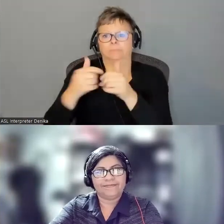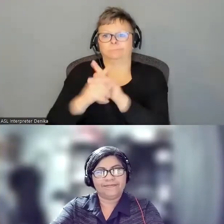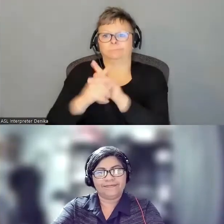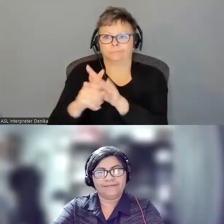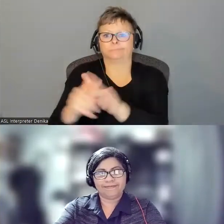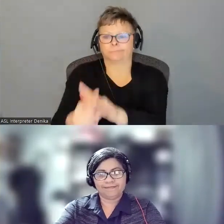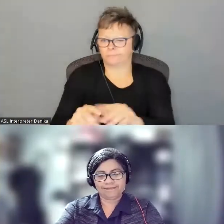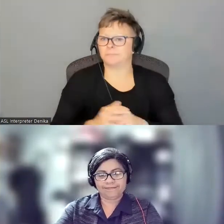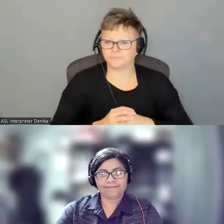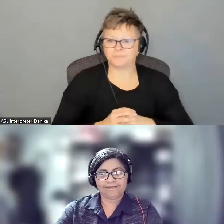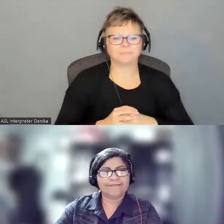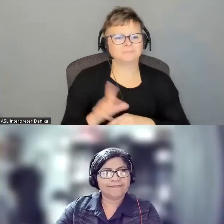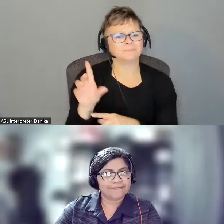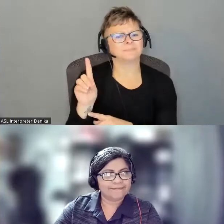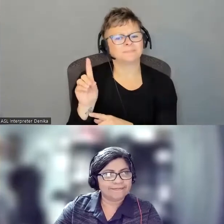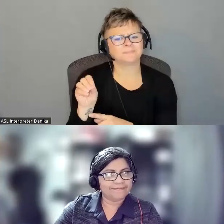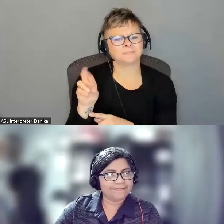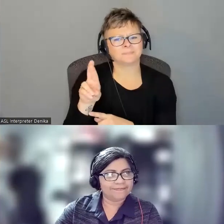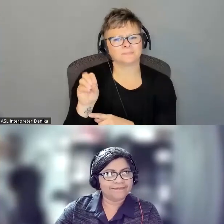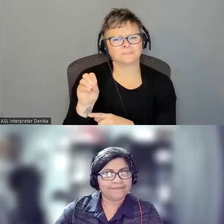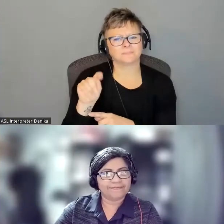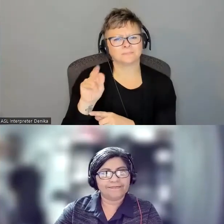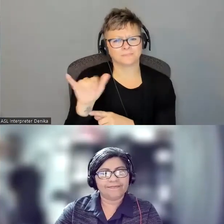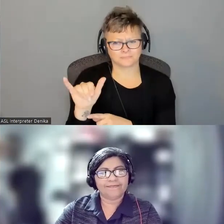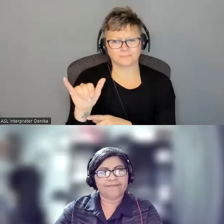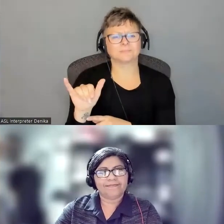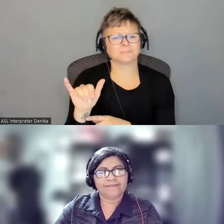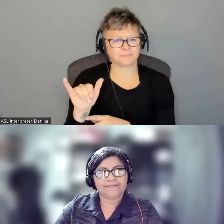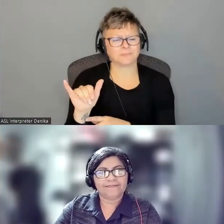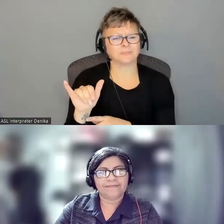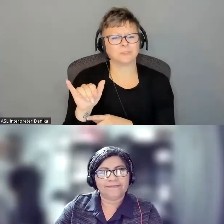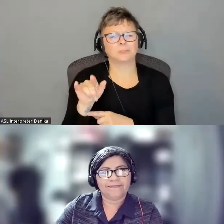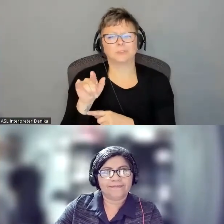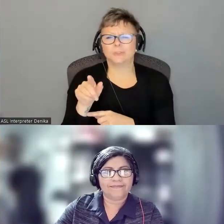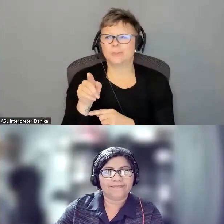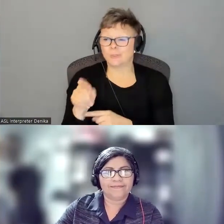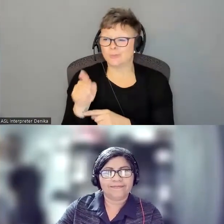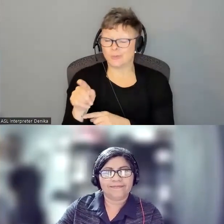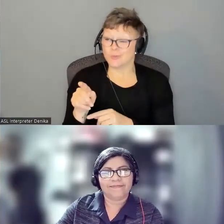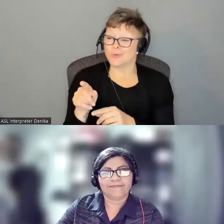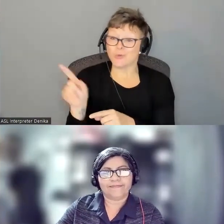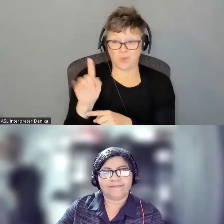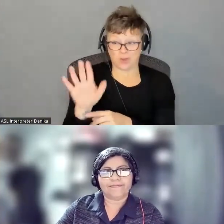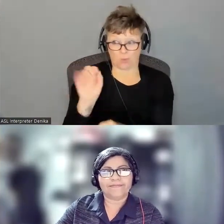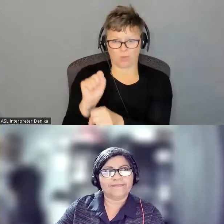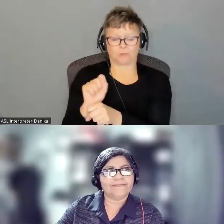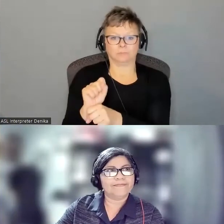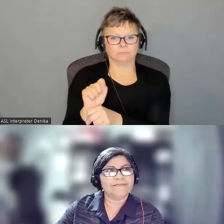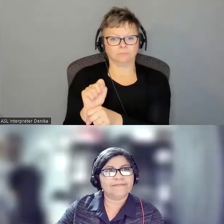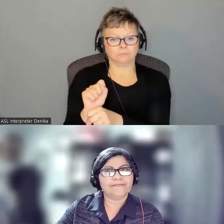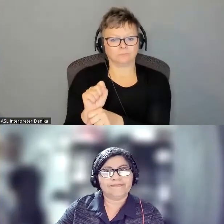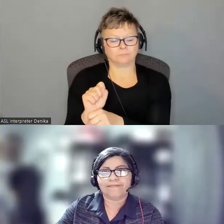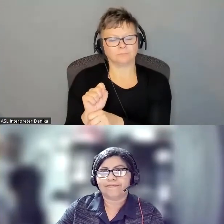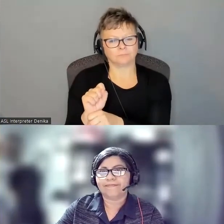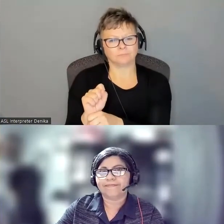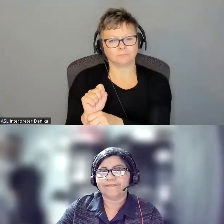mean, you have this area really where you're working in, where we're really trying to transition from recruitment